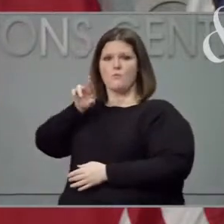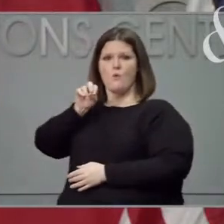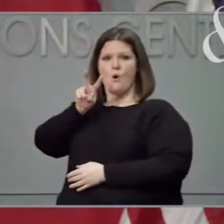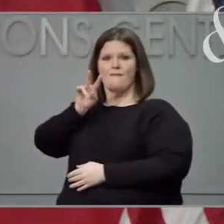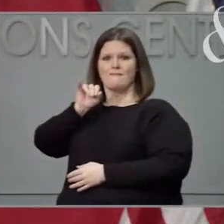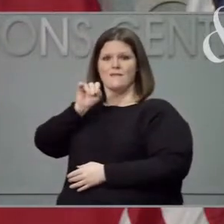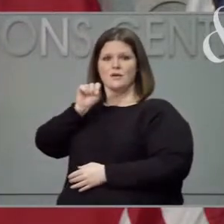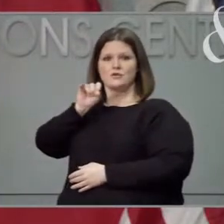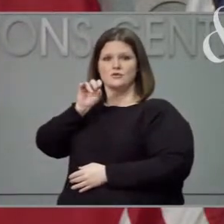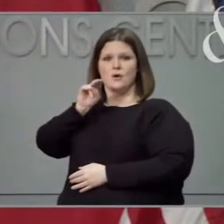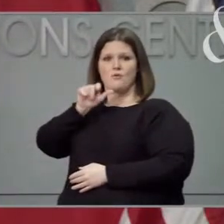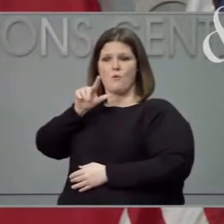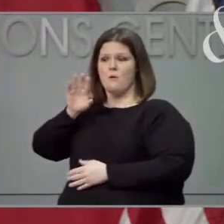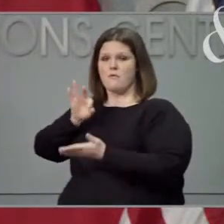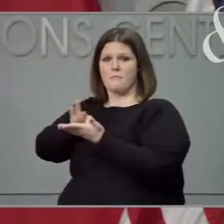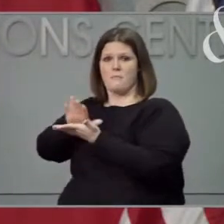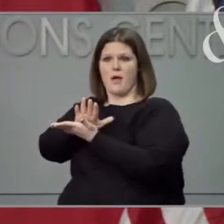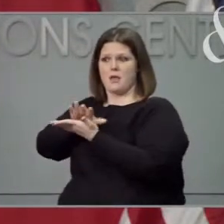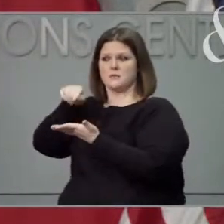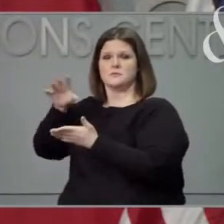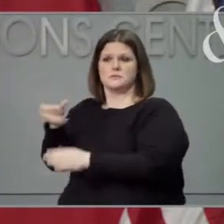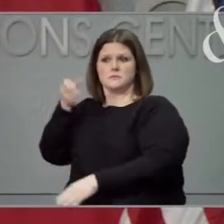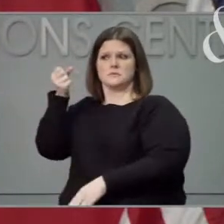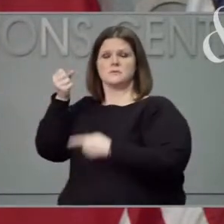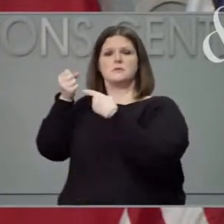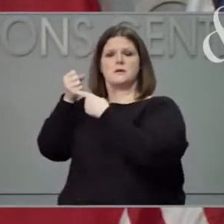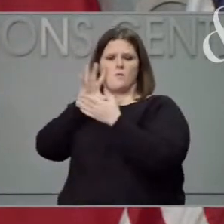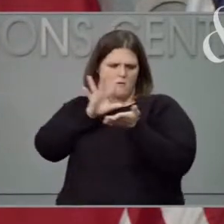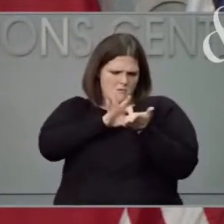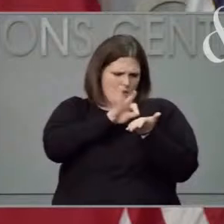either be the 12th or perhaps the 13th.